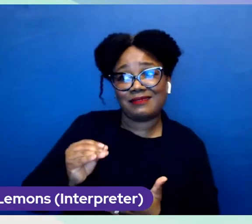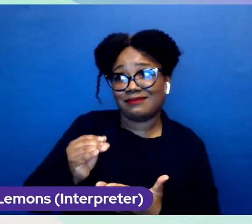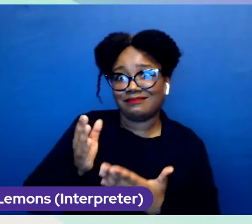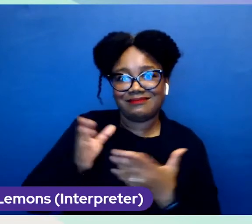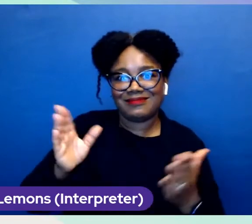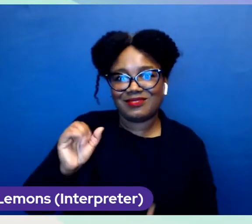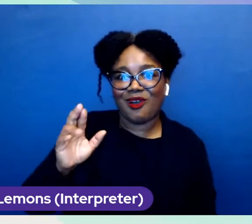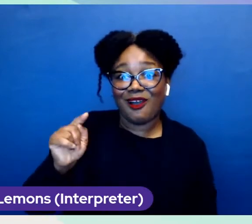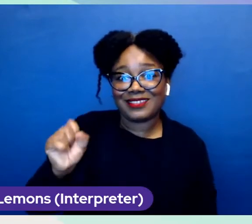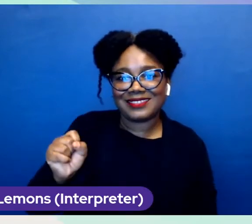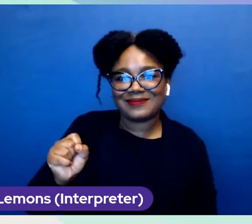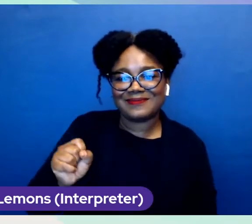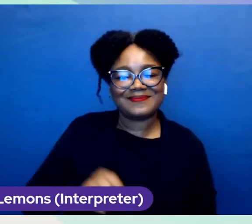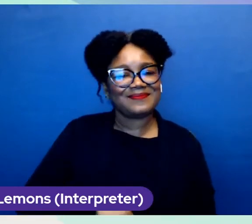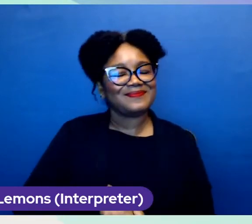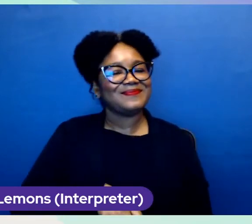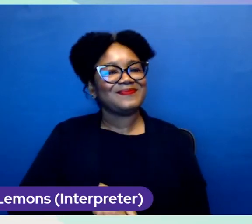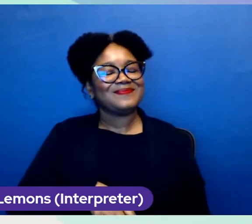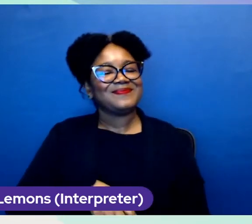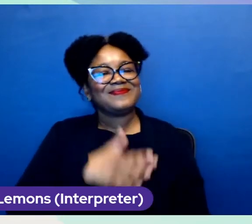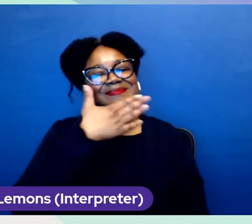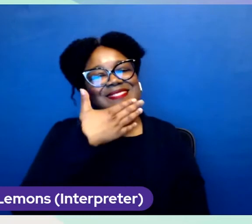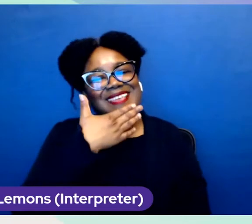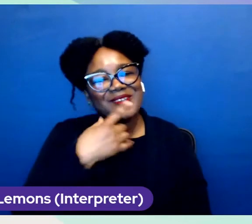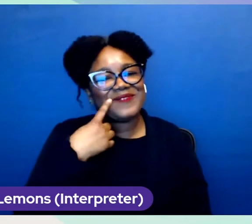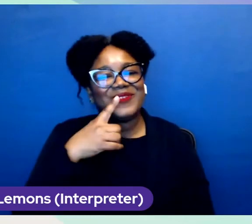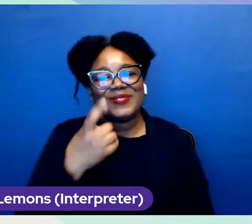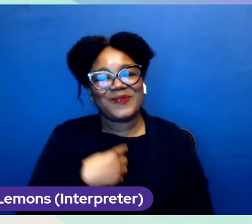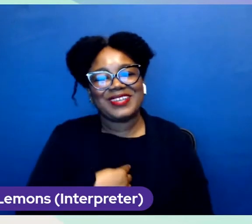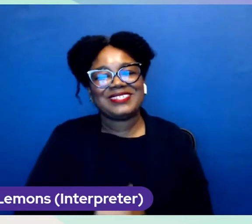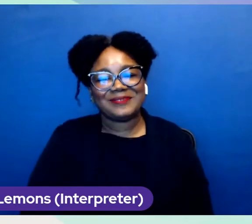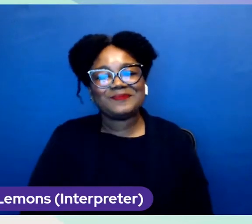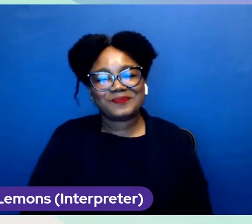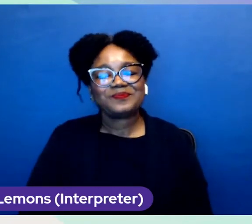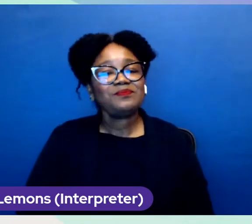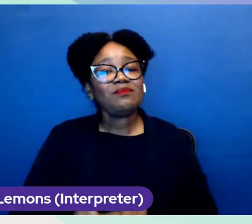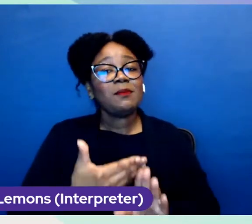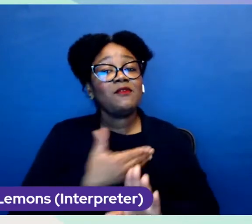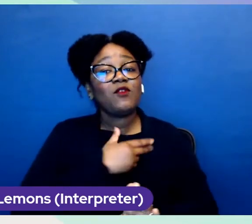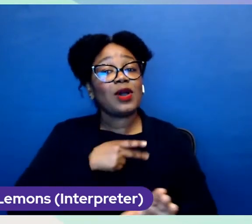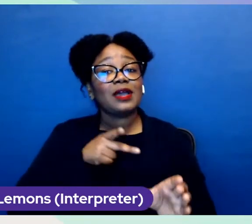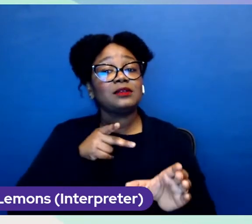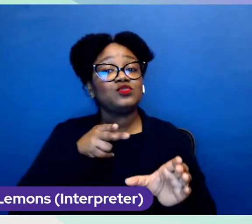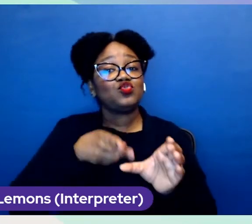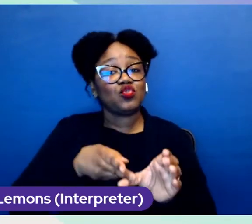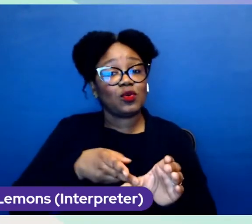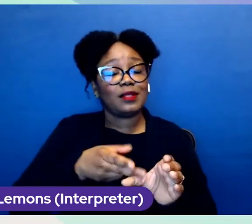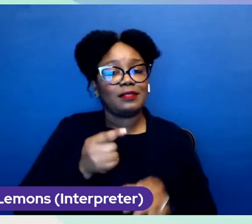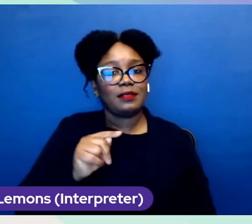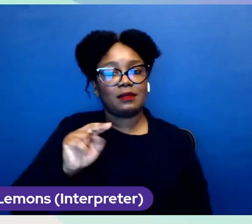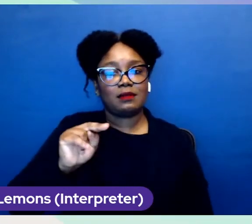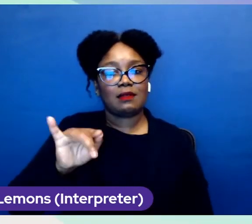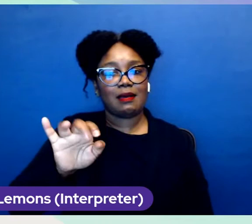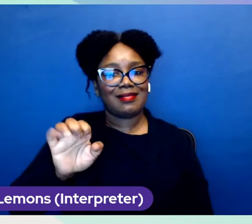Thank you for that question. Before I joined the Nile Project, I really did not consider myself as a Nile citizen because